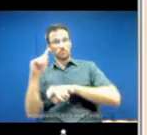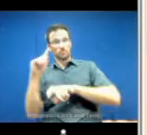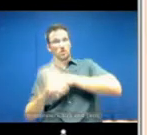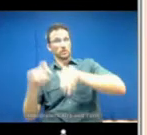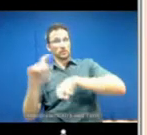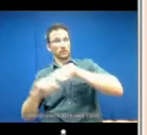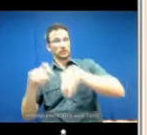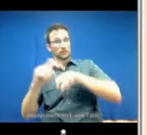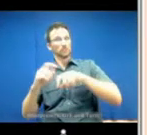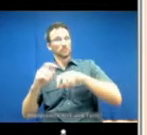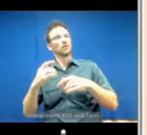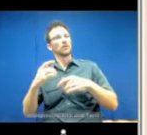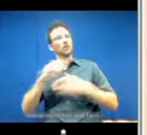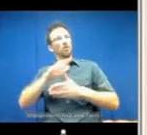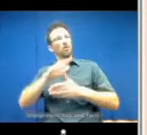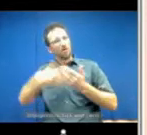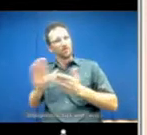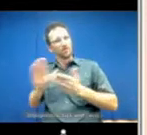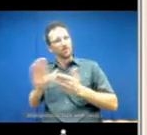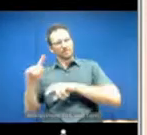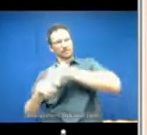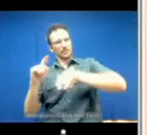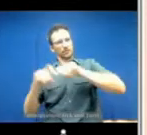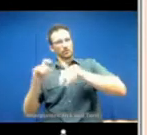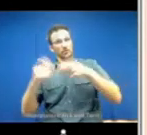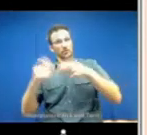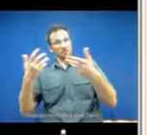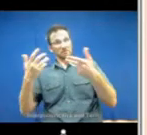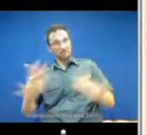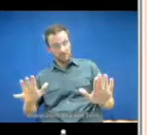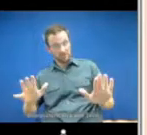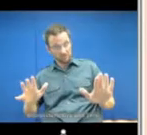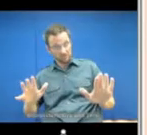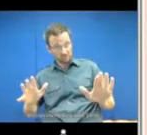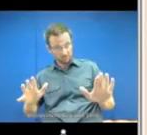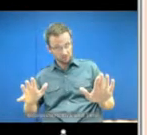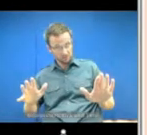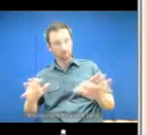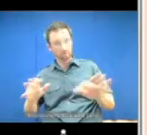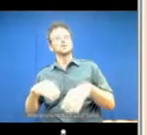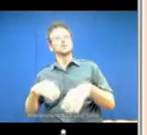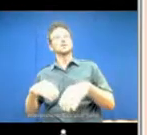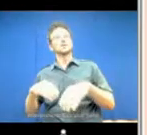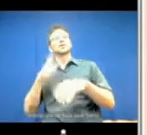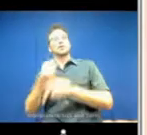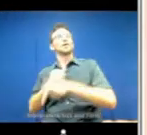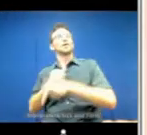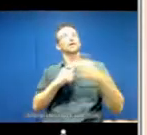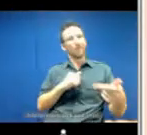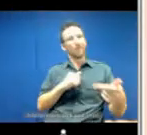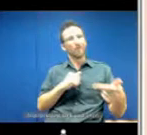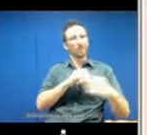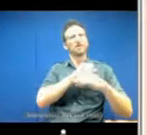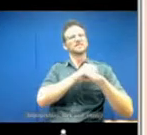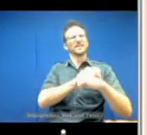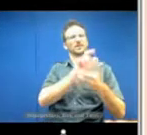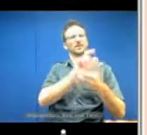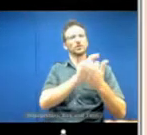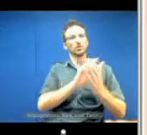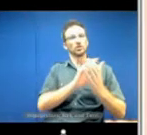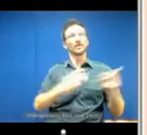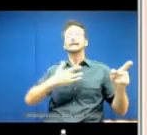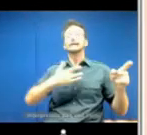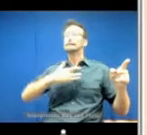does all of their examination and turns it over to the defending attorney, and almost always they say, I have no